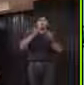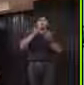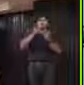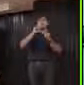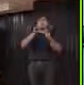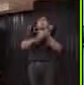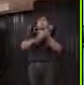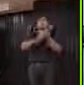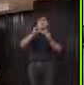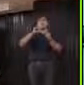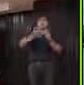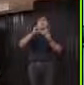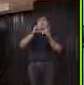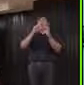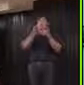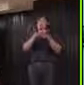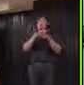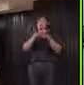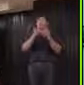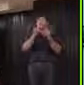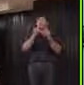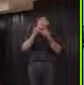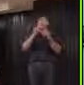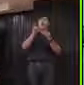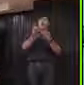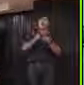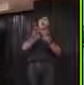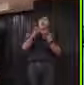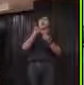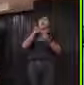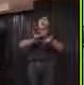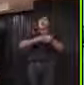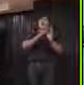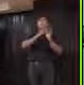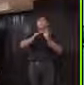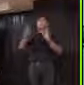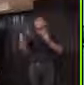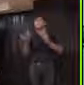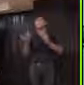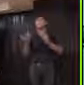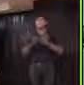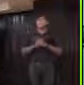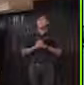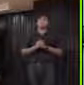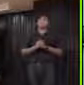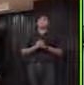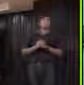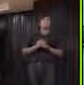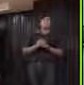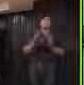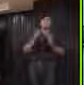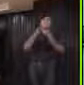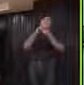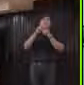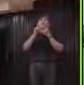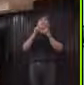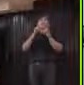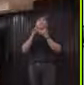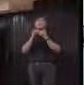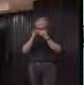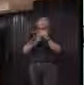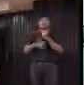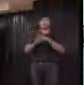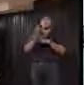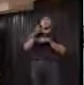of law and allowing things to be done by lapse of time? So, Mr. Datar, if you could take these questions together, Justice